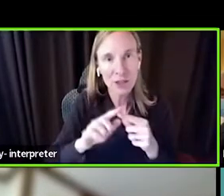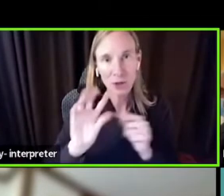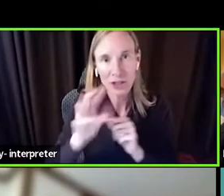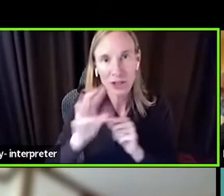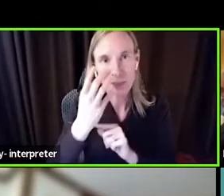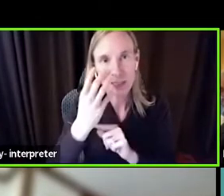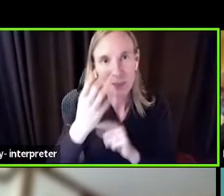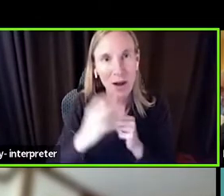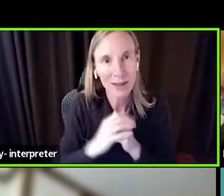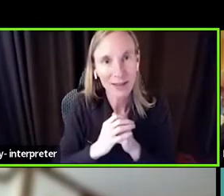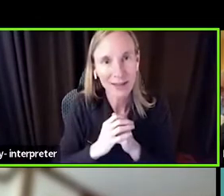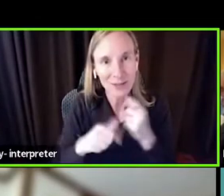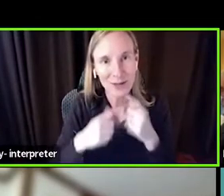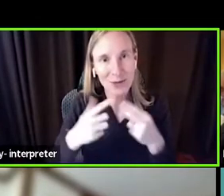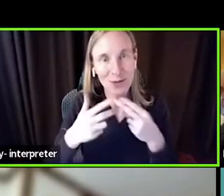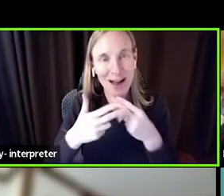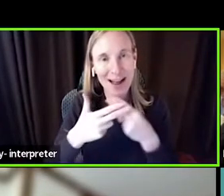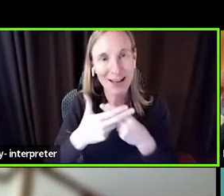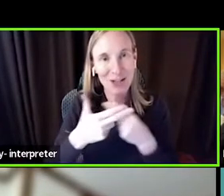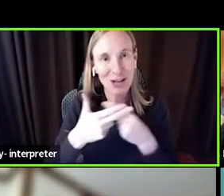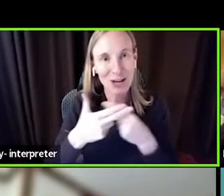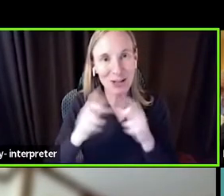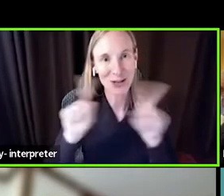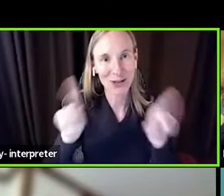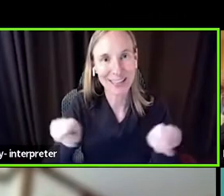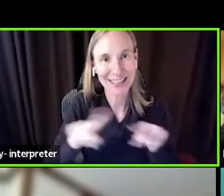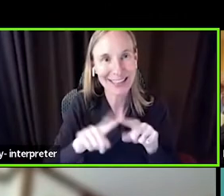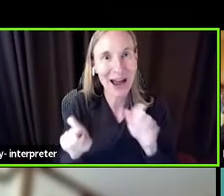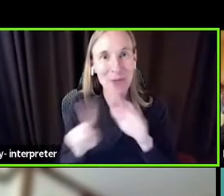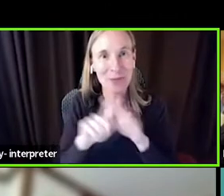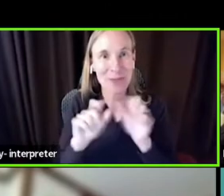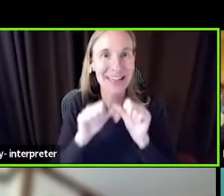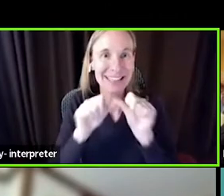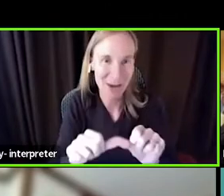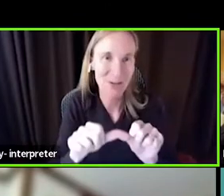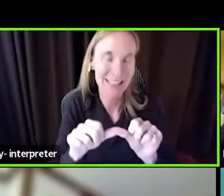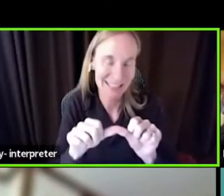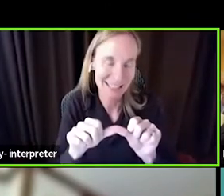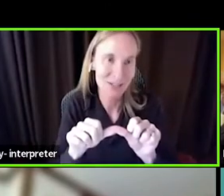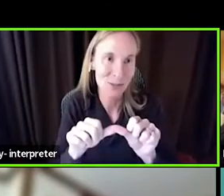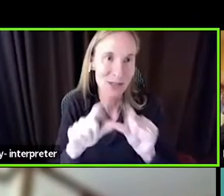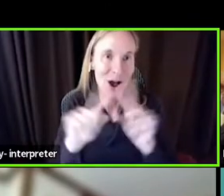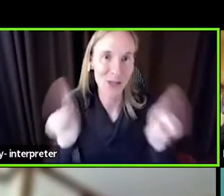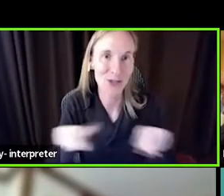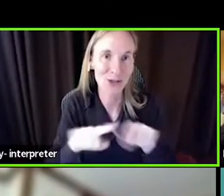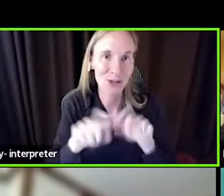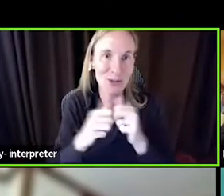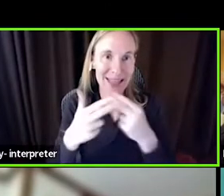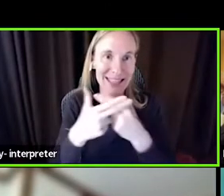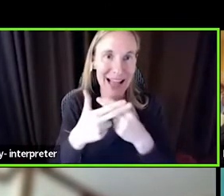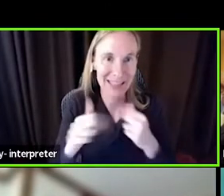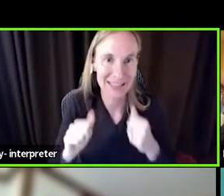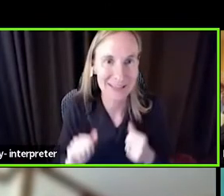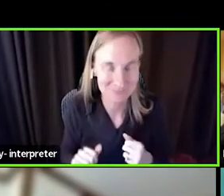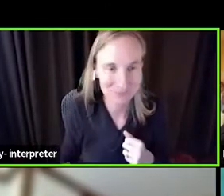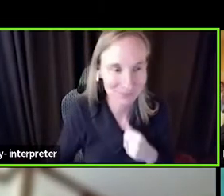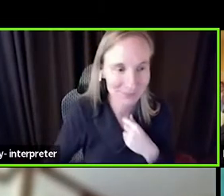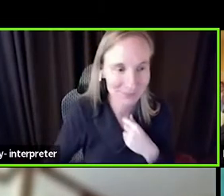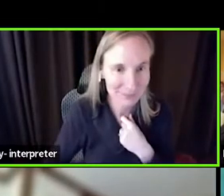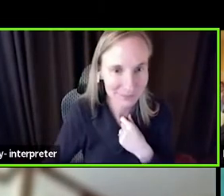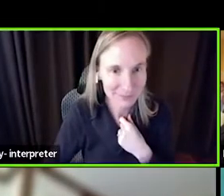If the interpreter could just be spotlit when you share the screen, then I will continue to be on the screen with the